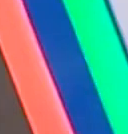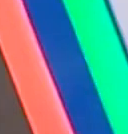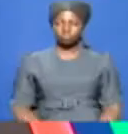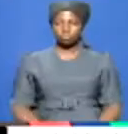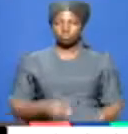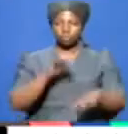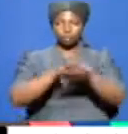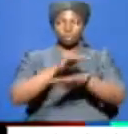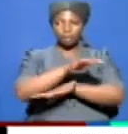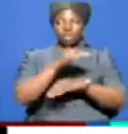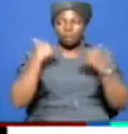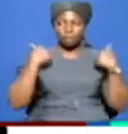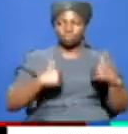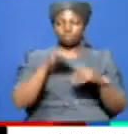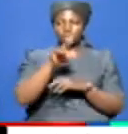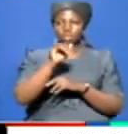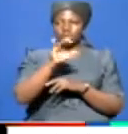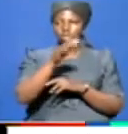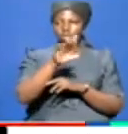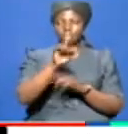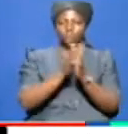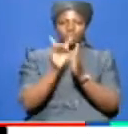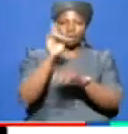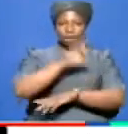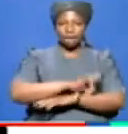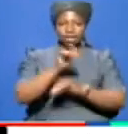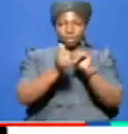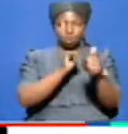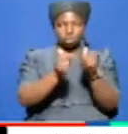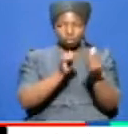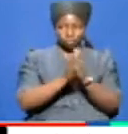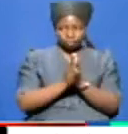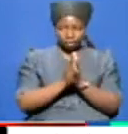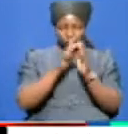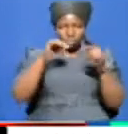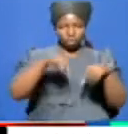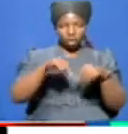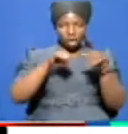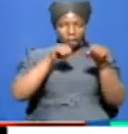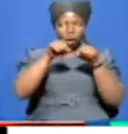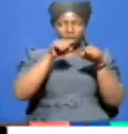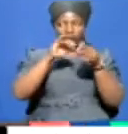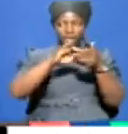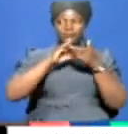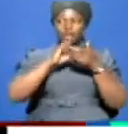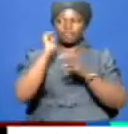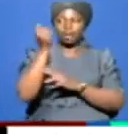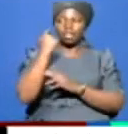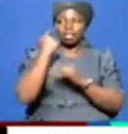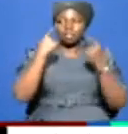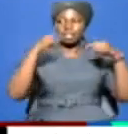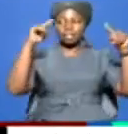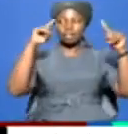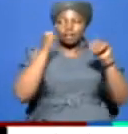Oh, good evening. I'm Richard Munga with the day's sports. On to a top story today, whereby Boxing Federation of Kenya successfully